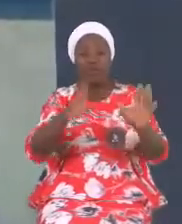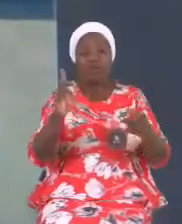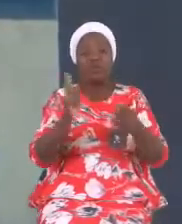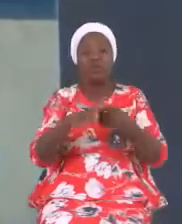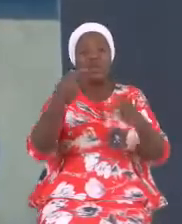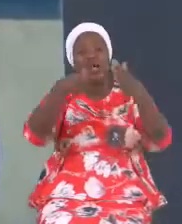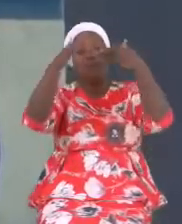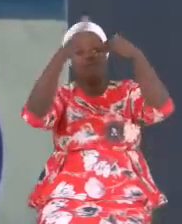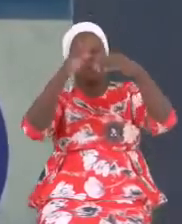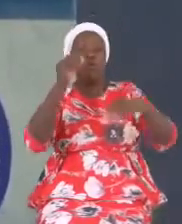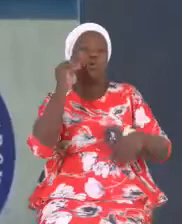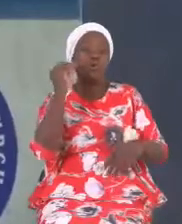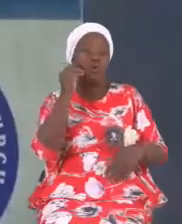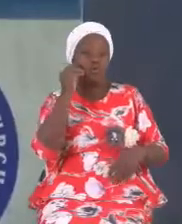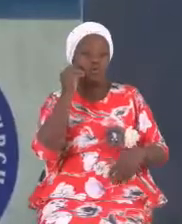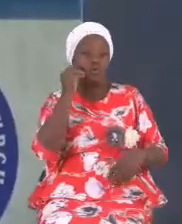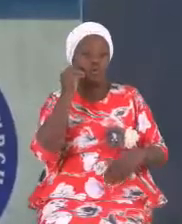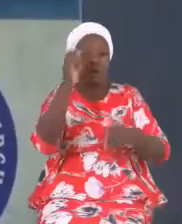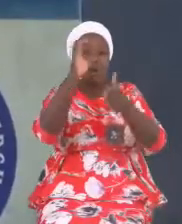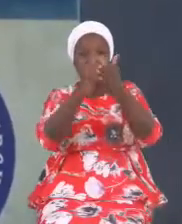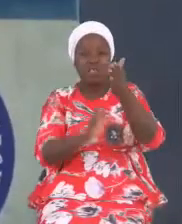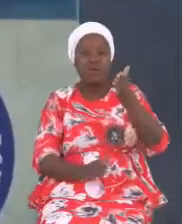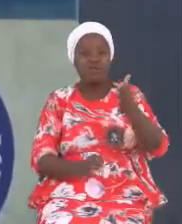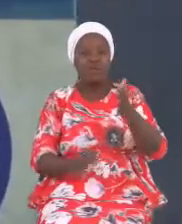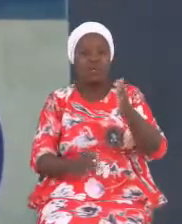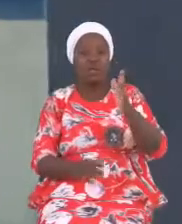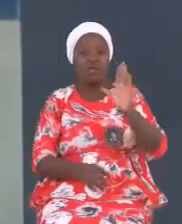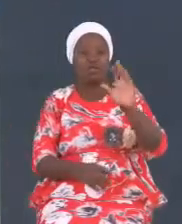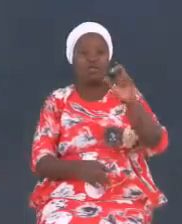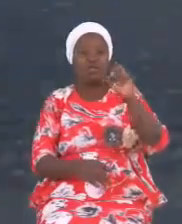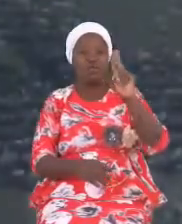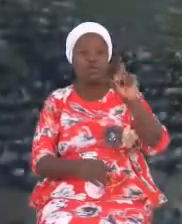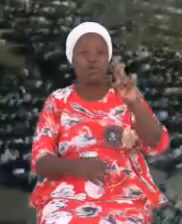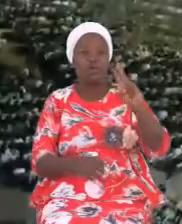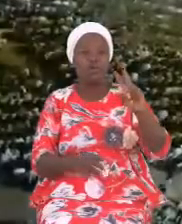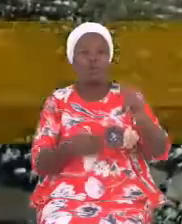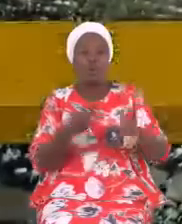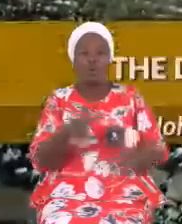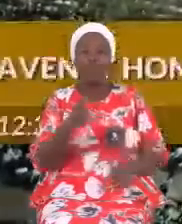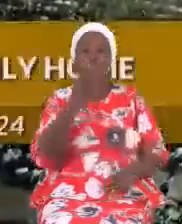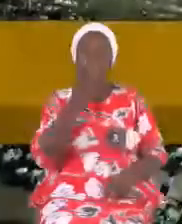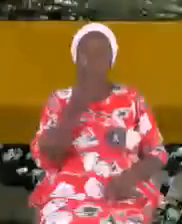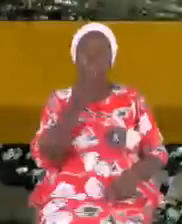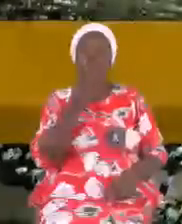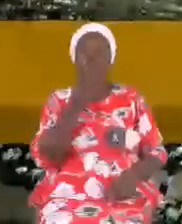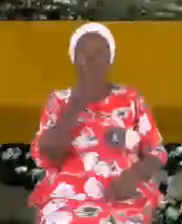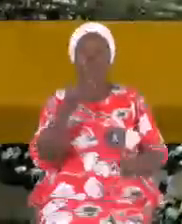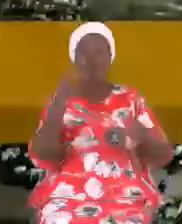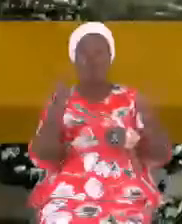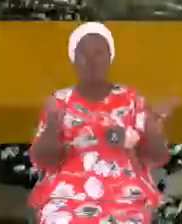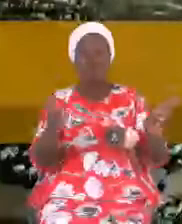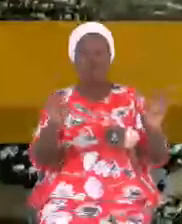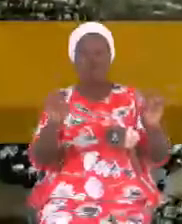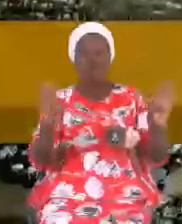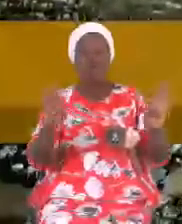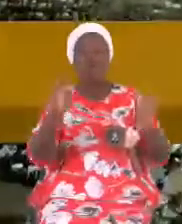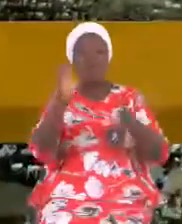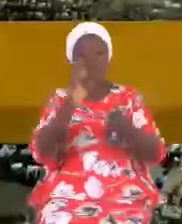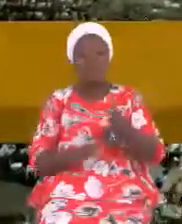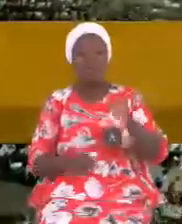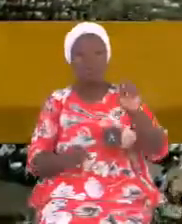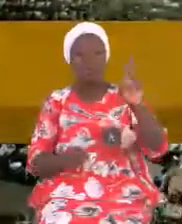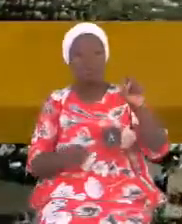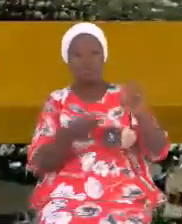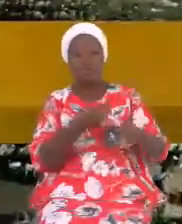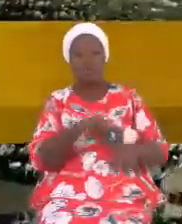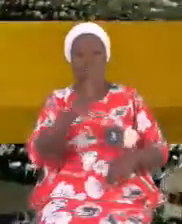at chapter 12 of Hebrews. Hebrews chapter 12. I'm reading here from verse 22.